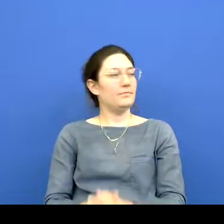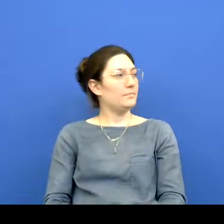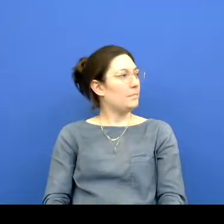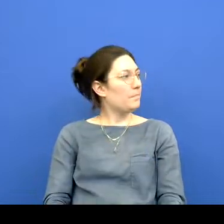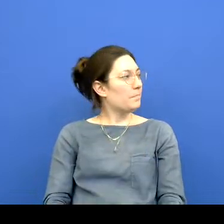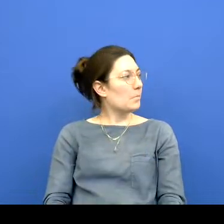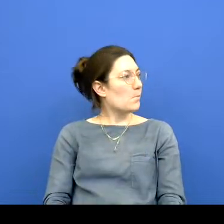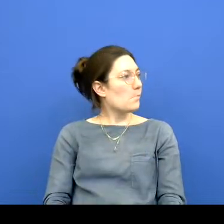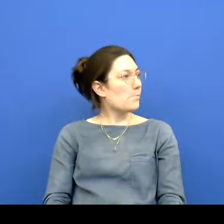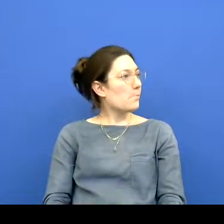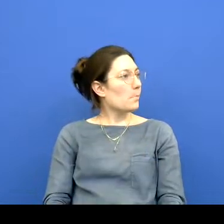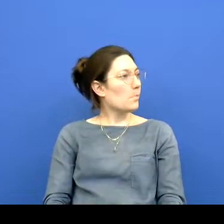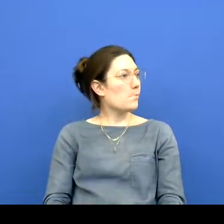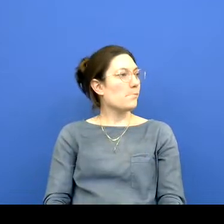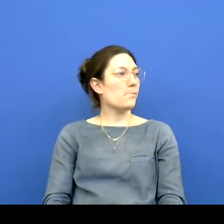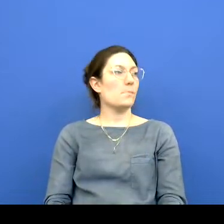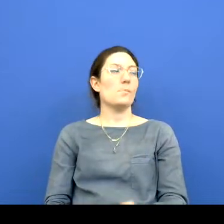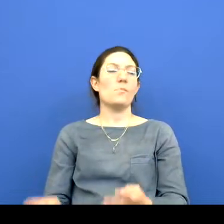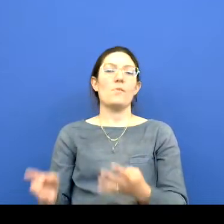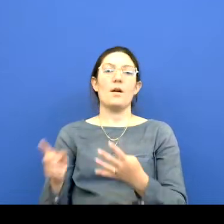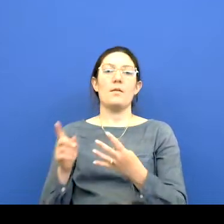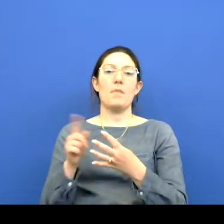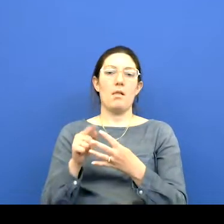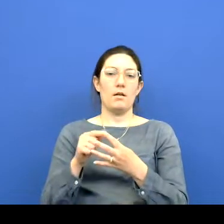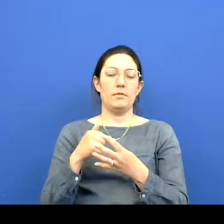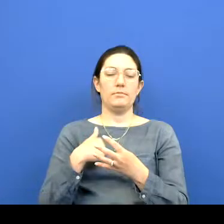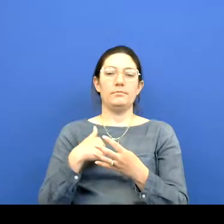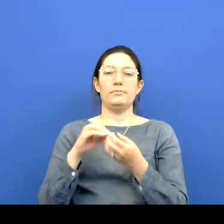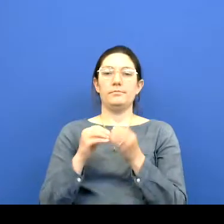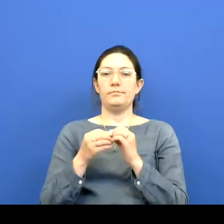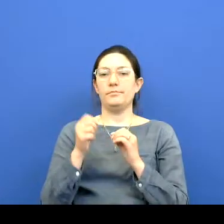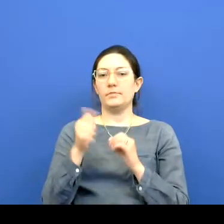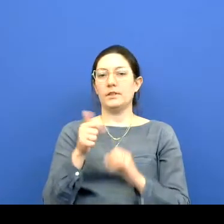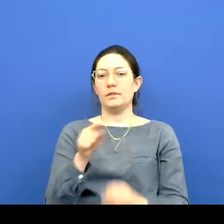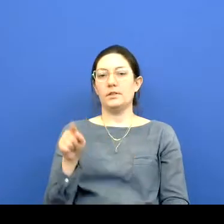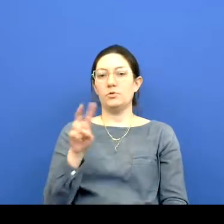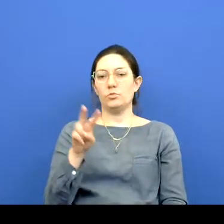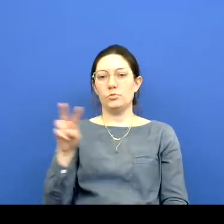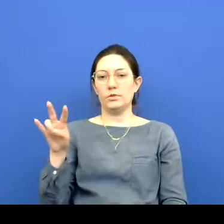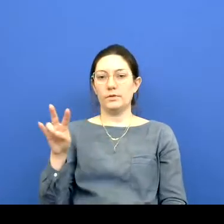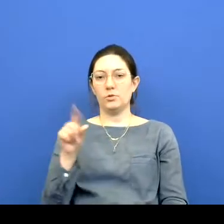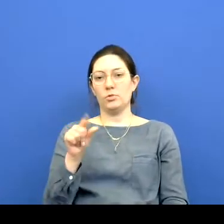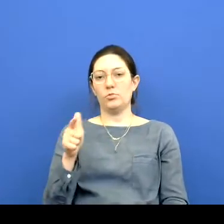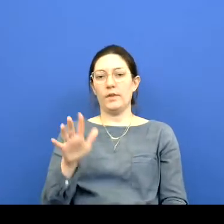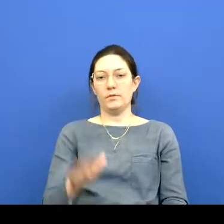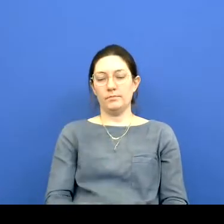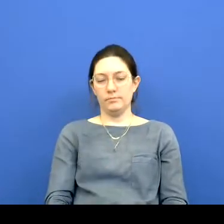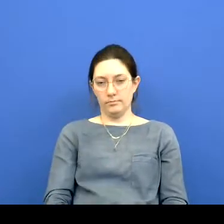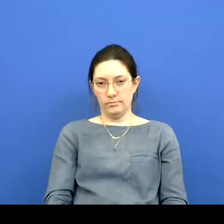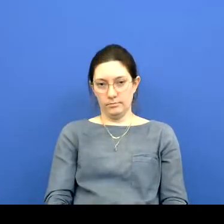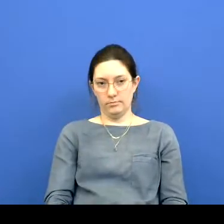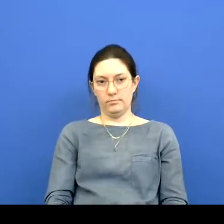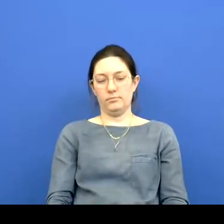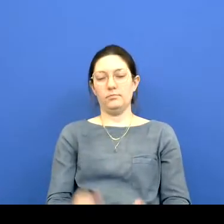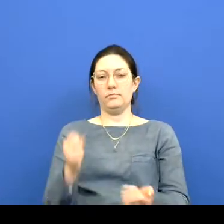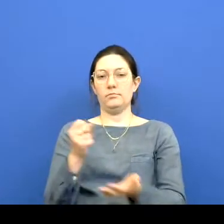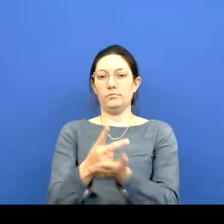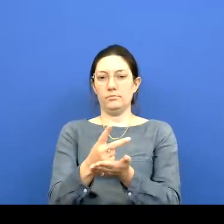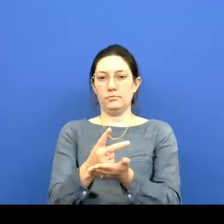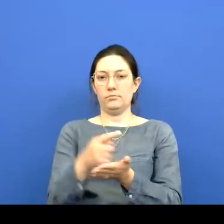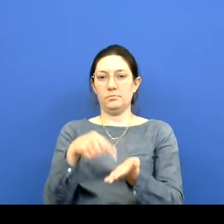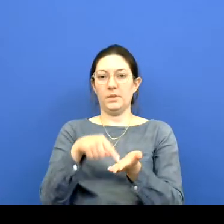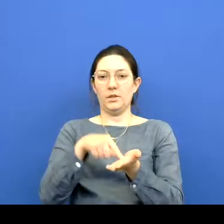Aye. Mr. Supervisor and fellow board members, I have resolution number 10-227, 2025 to authorize